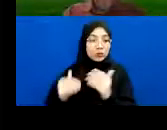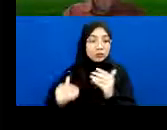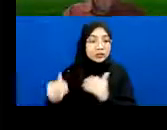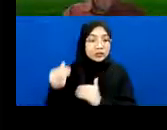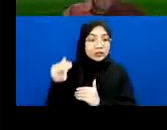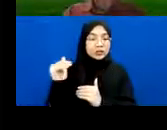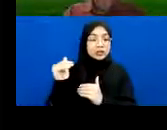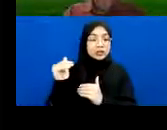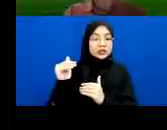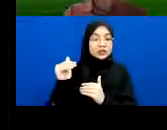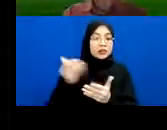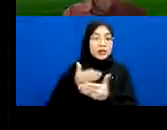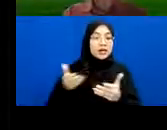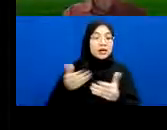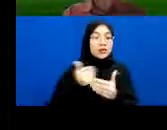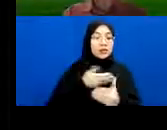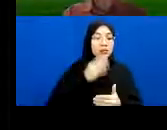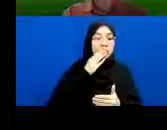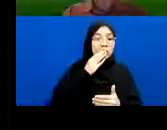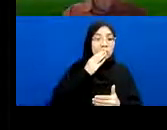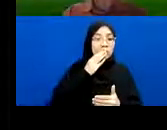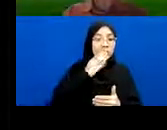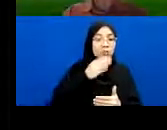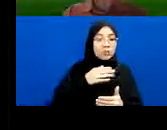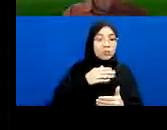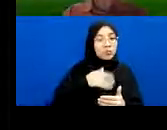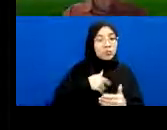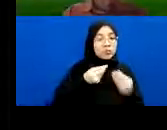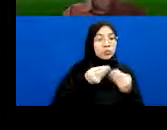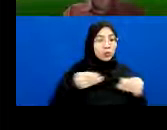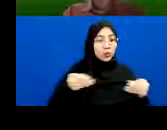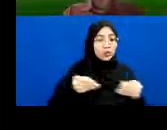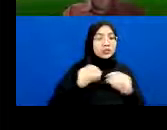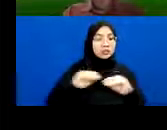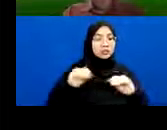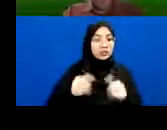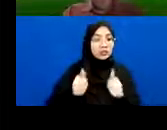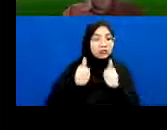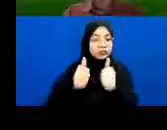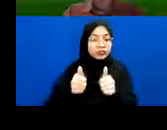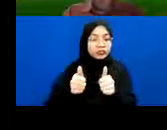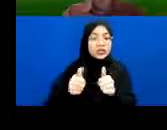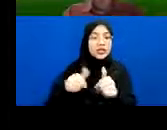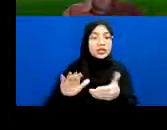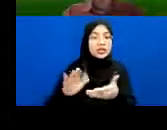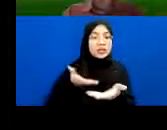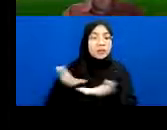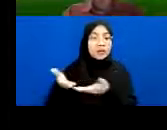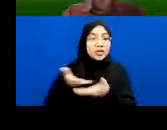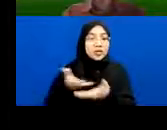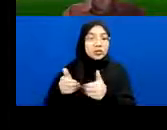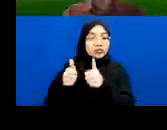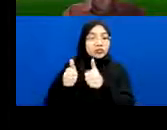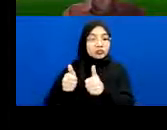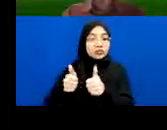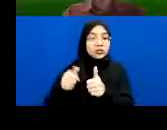education and the necessary services required to increase their participation in school, while lower economic status will put